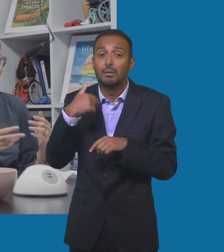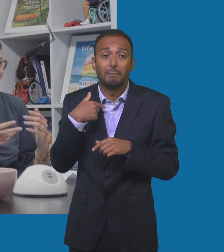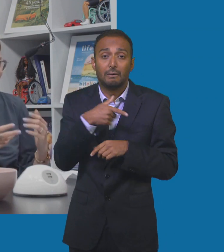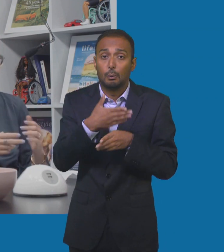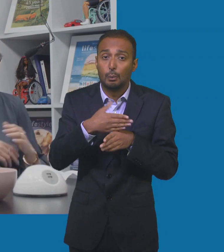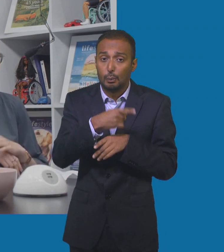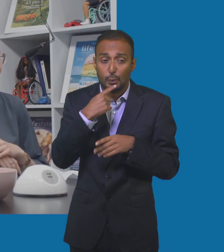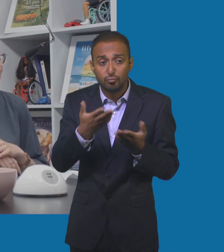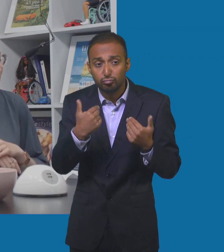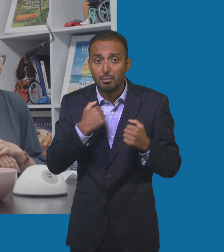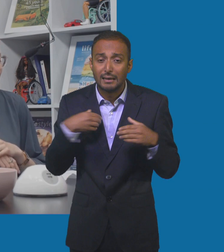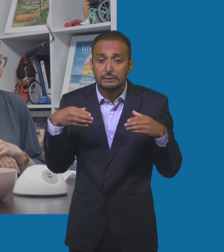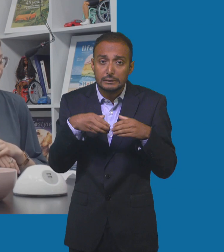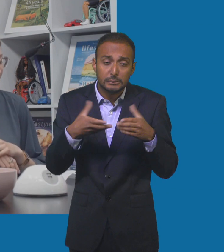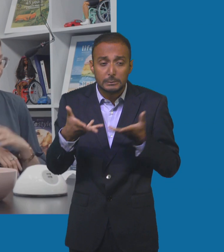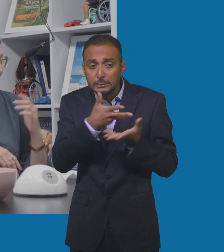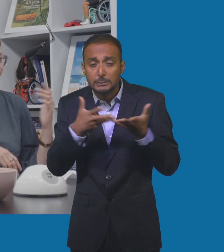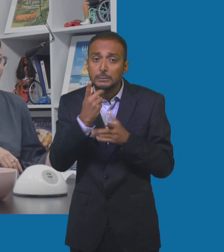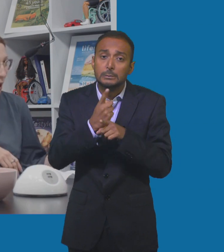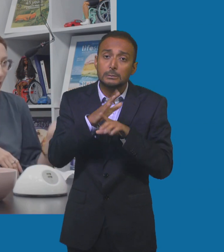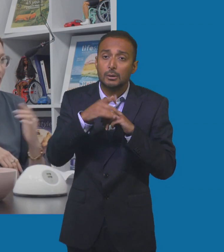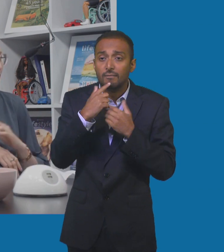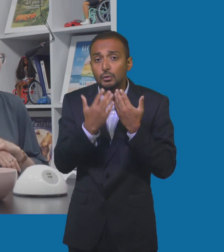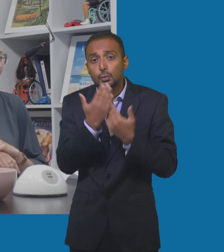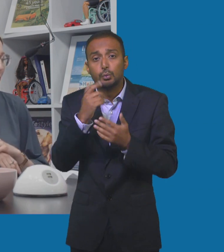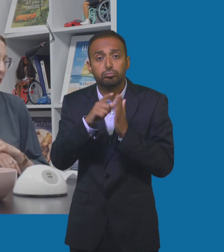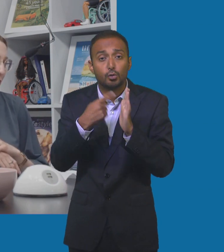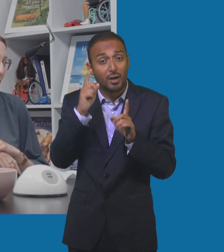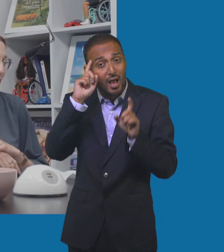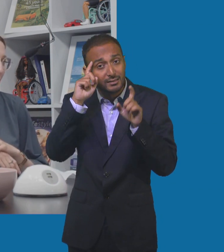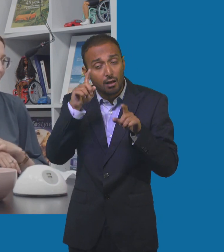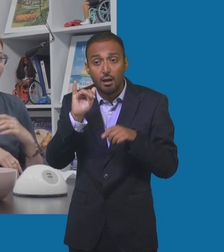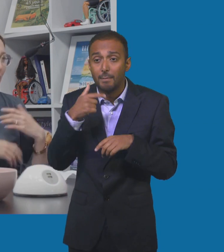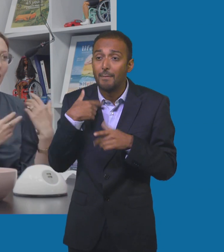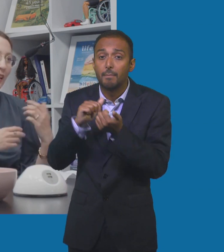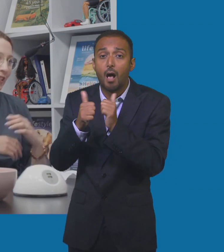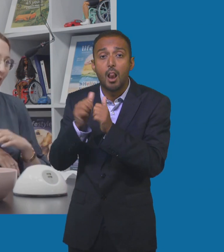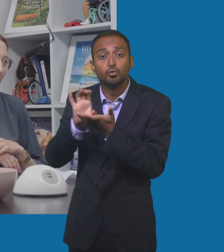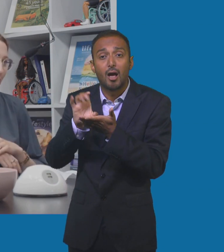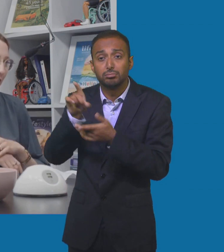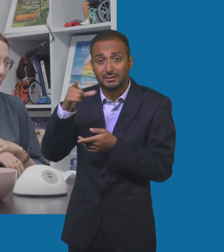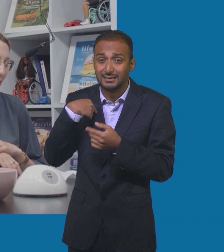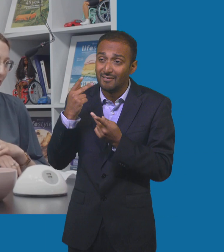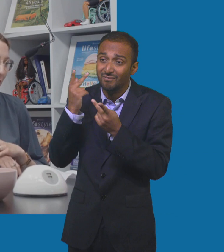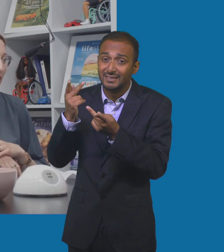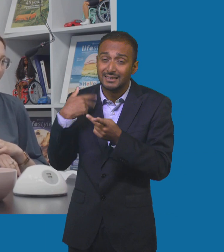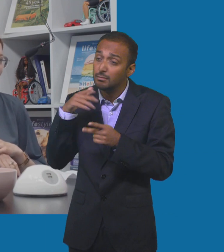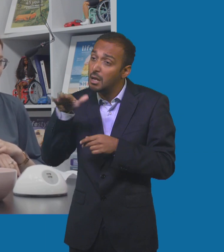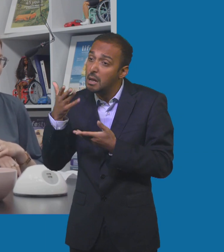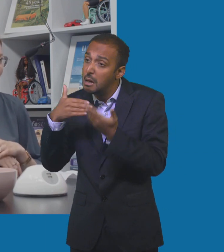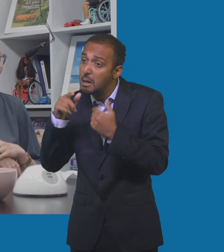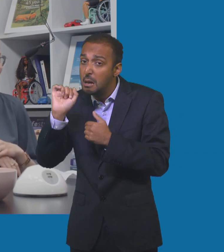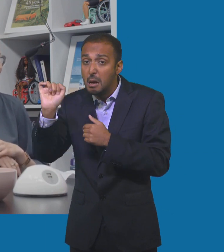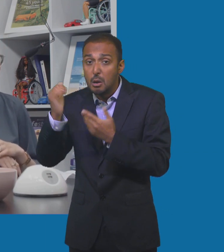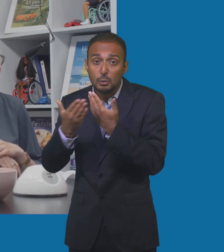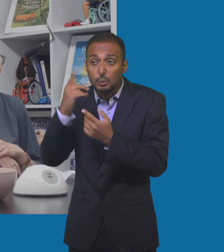a new project idea. I might be visiting a partner charity that we've worked with before and seeing what latest innovation they've come up with. So it's